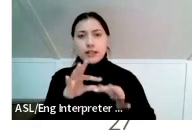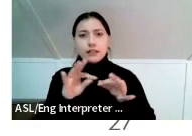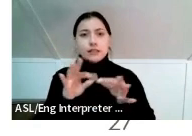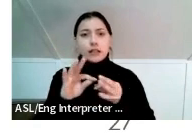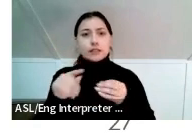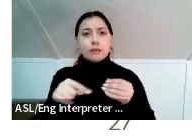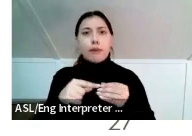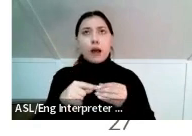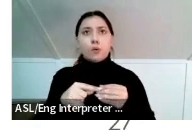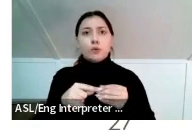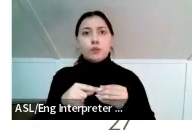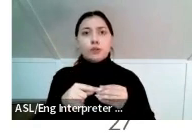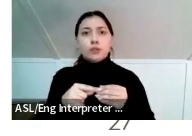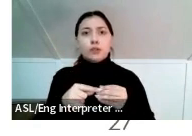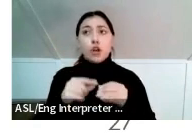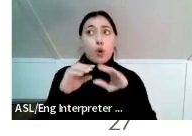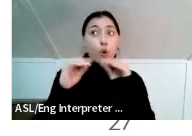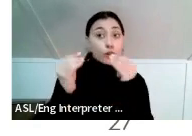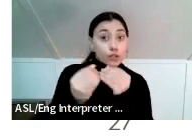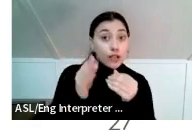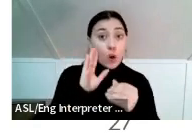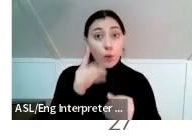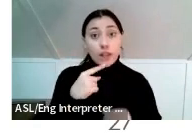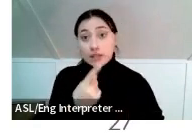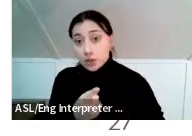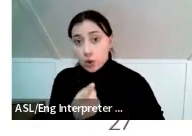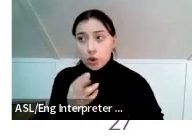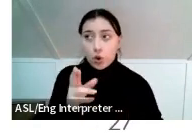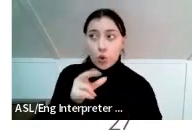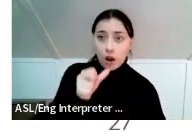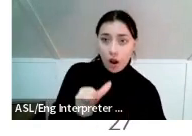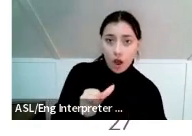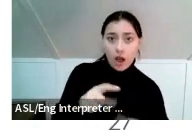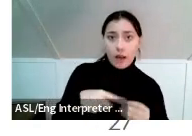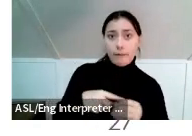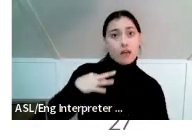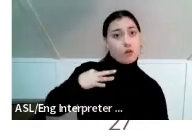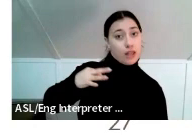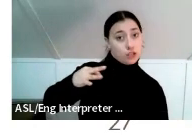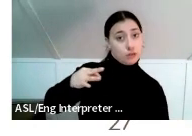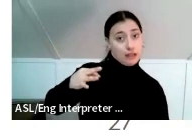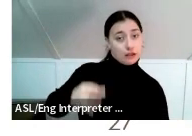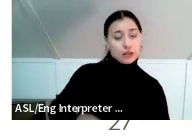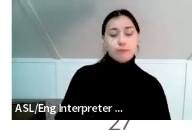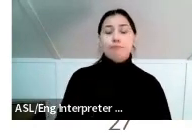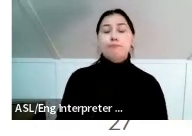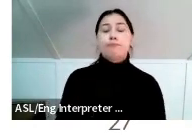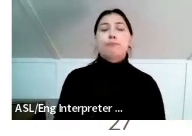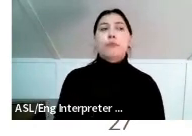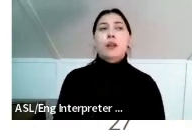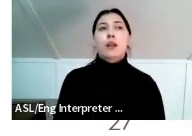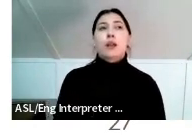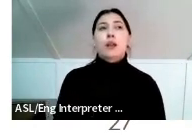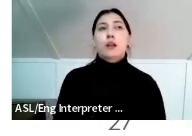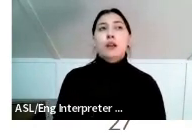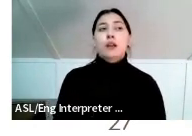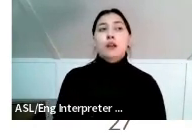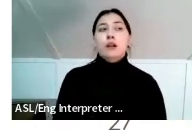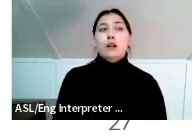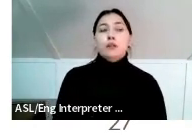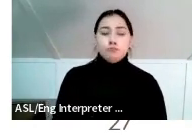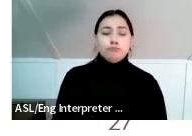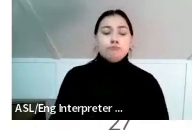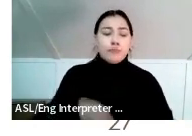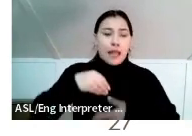about whether organizations will be notified of their eligibility. And that's going to be part of our